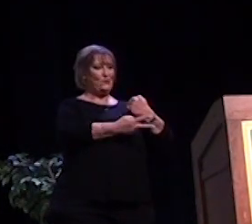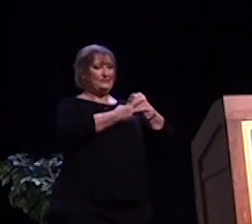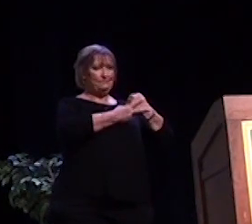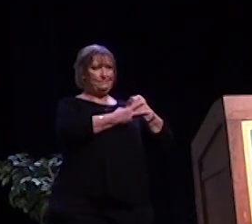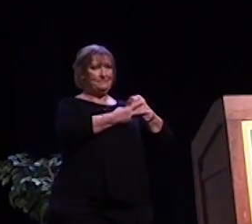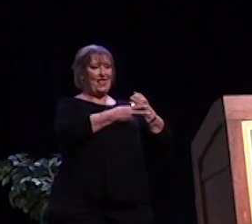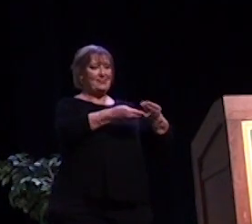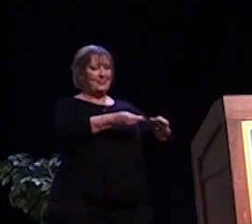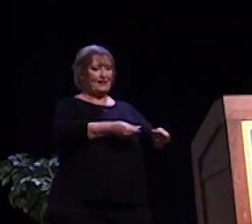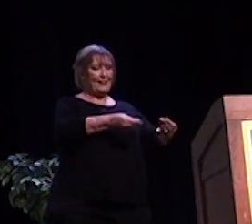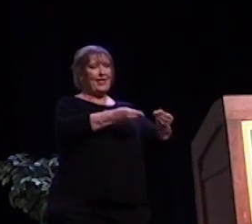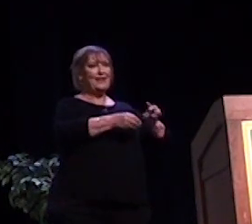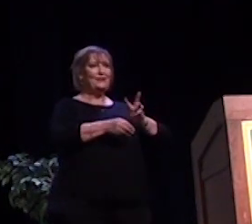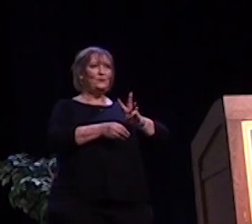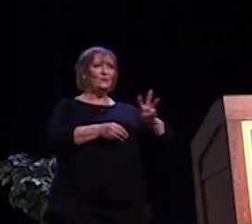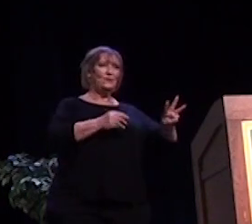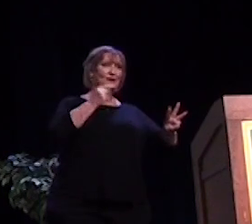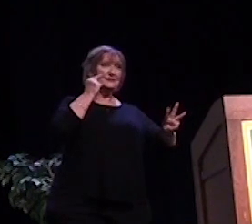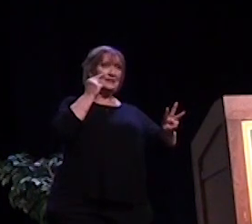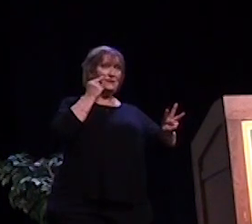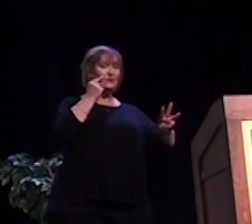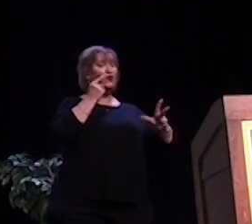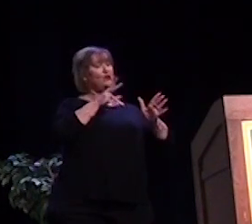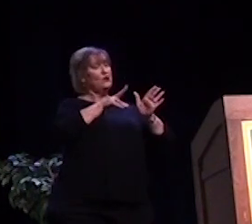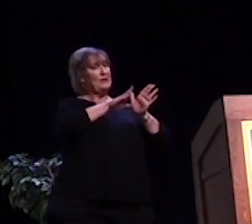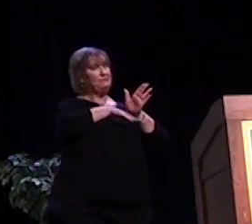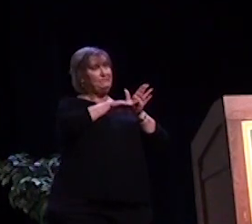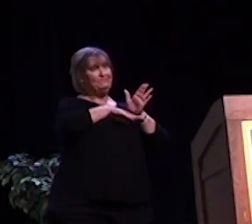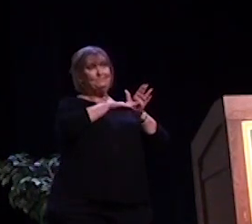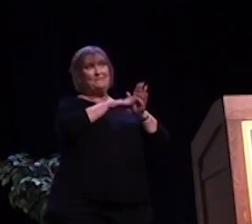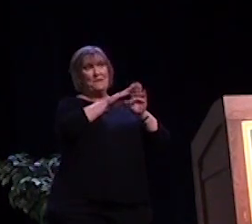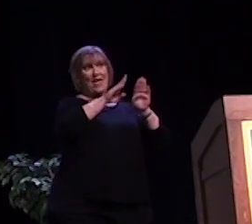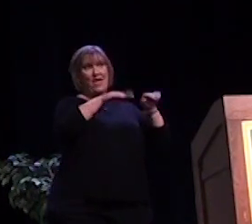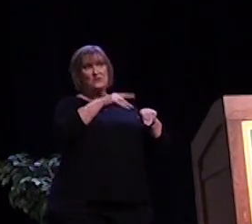San Antonio and keep the affordability for 100